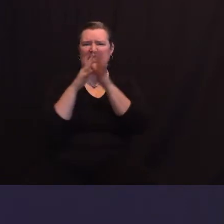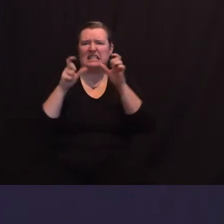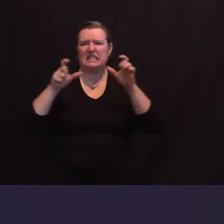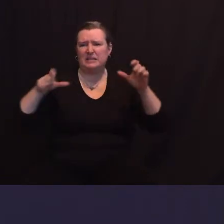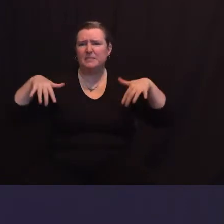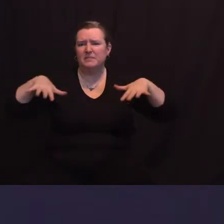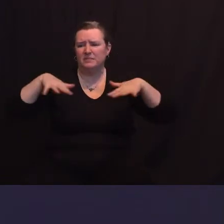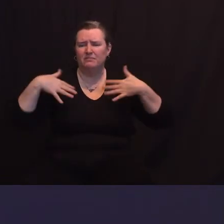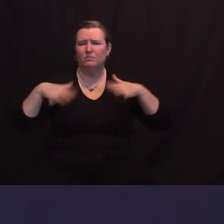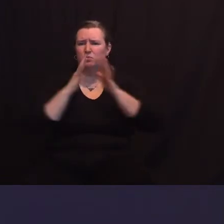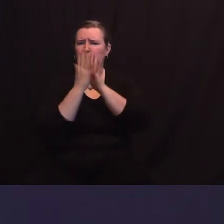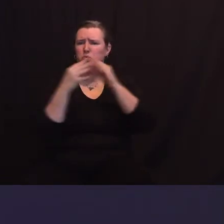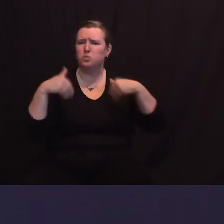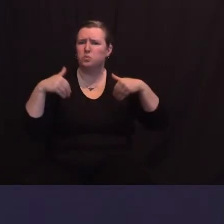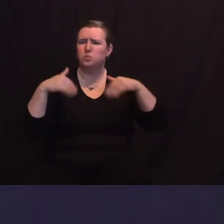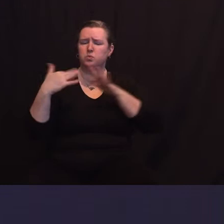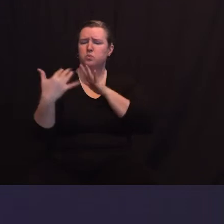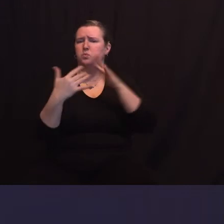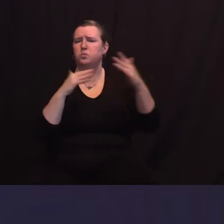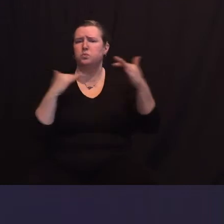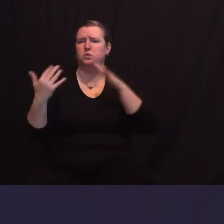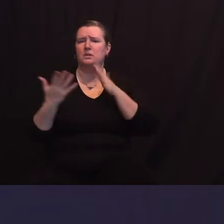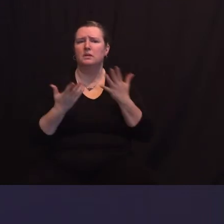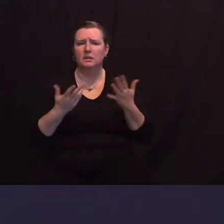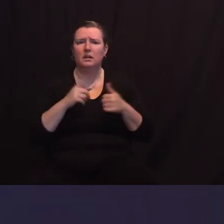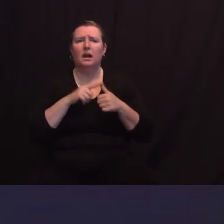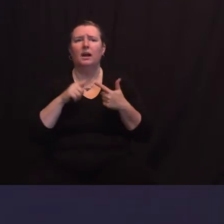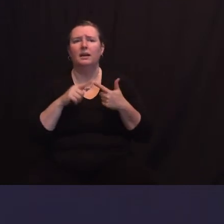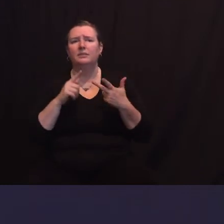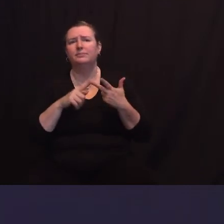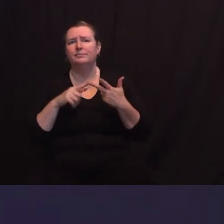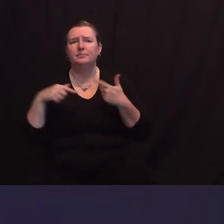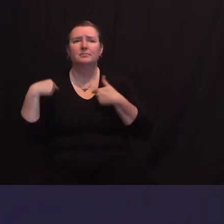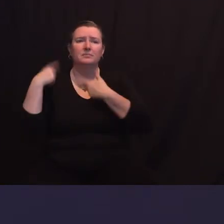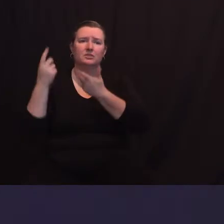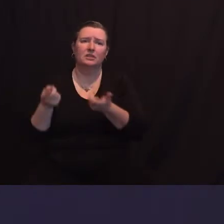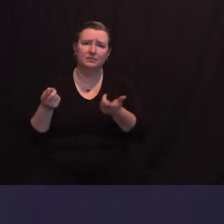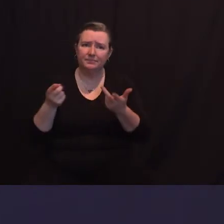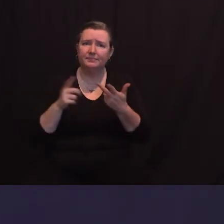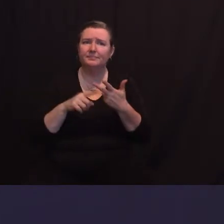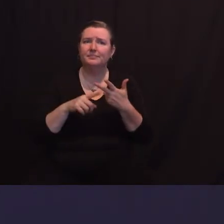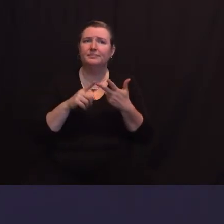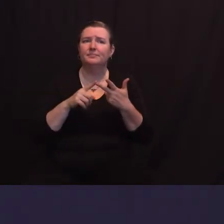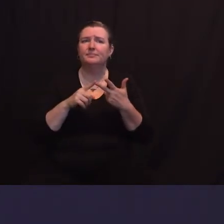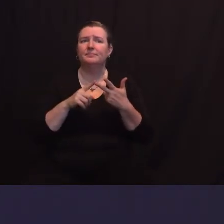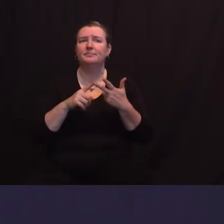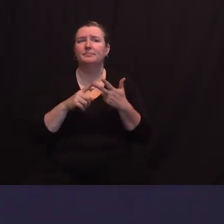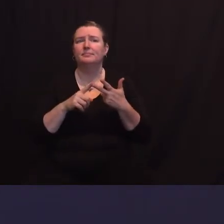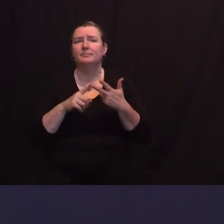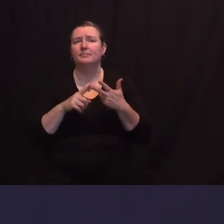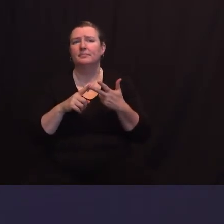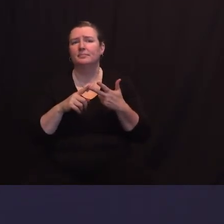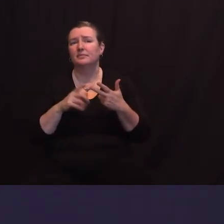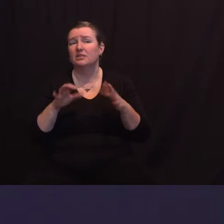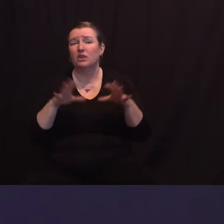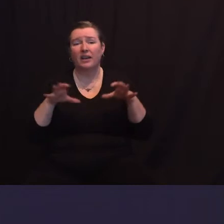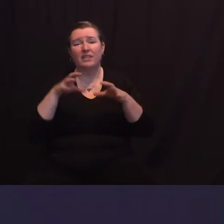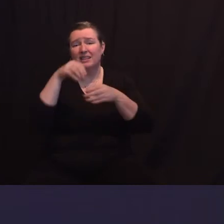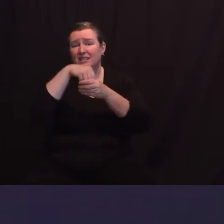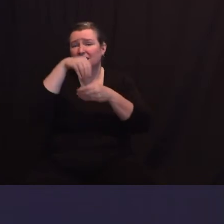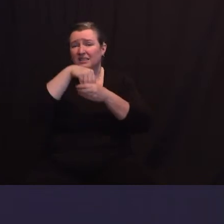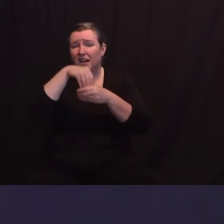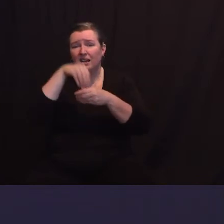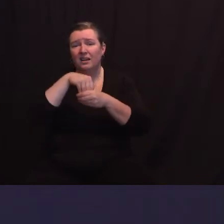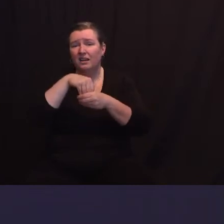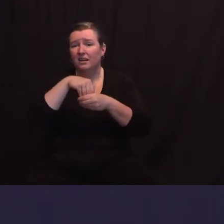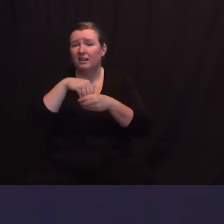to New York, and the fact that we have, up until now, had to conduct most of the past several months indoors, our business, whether it's